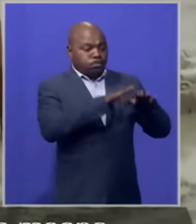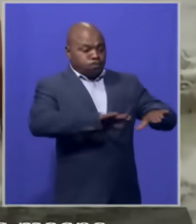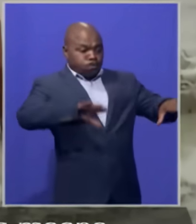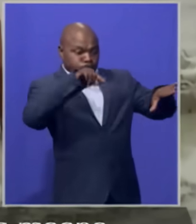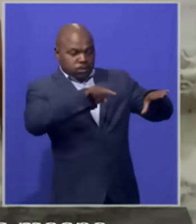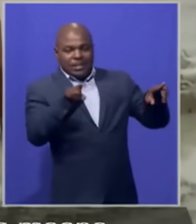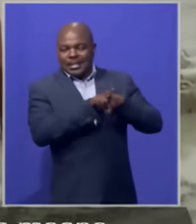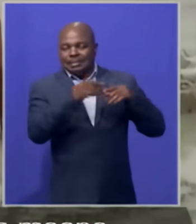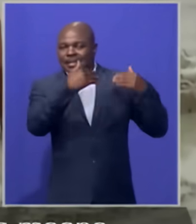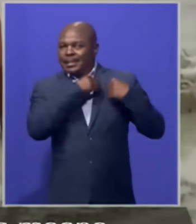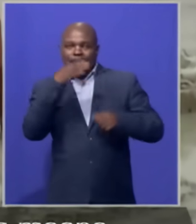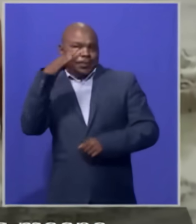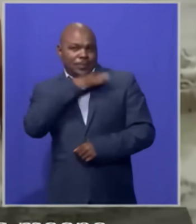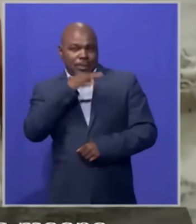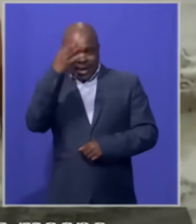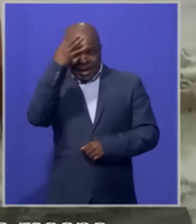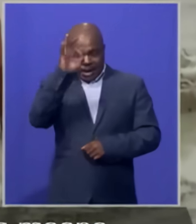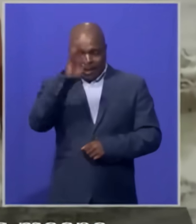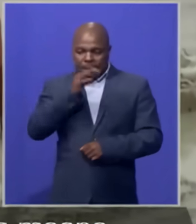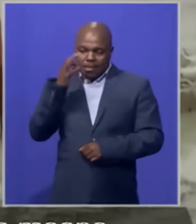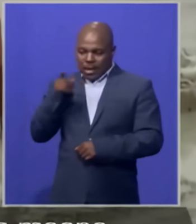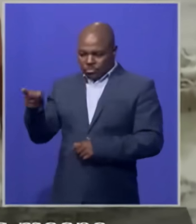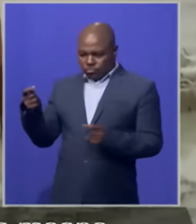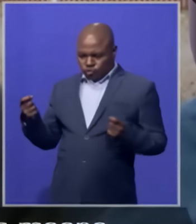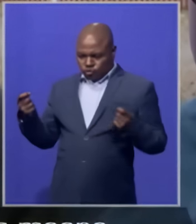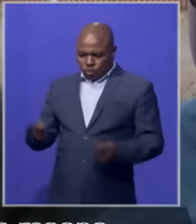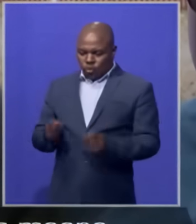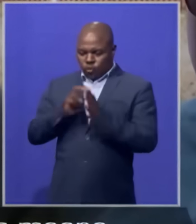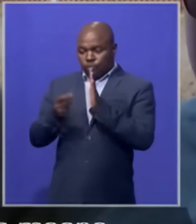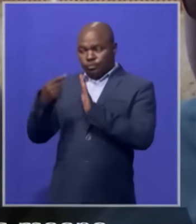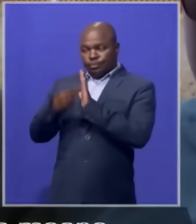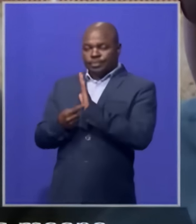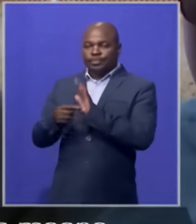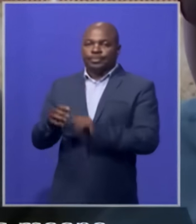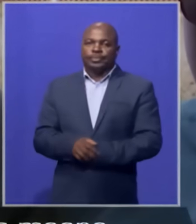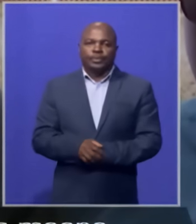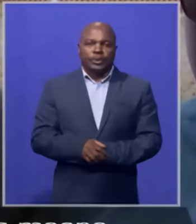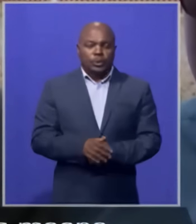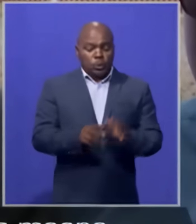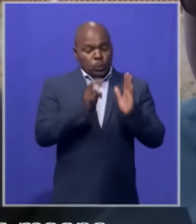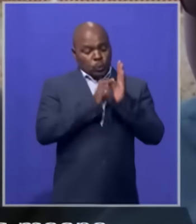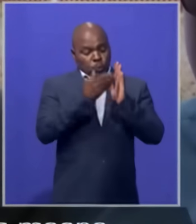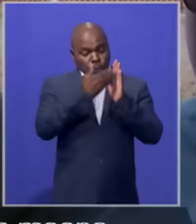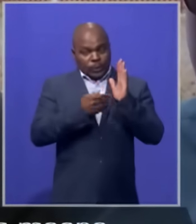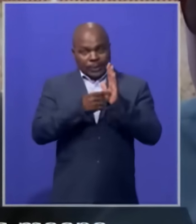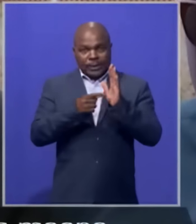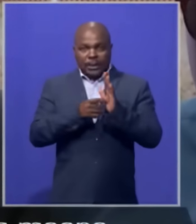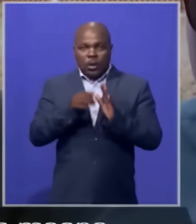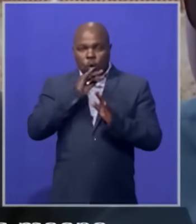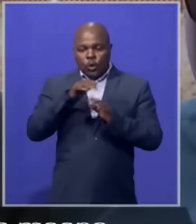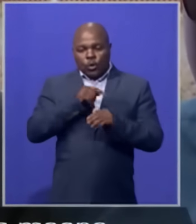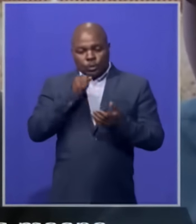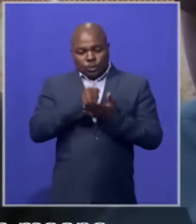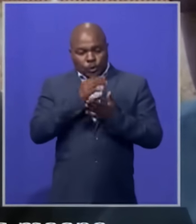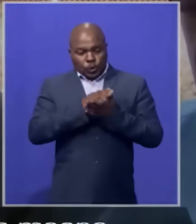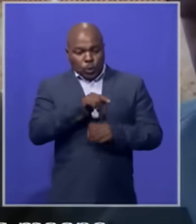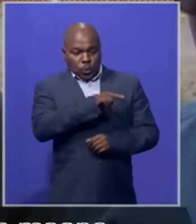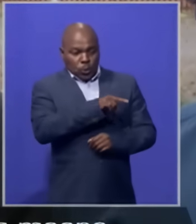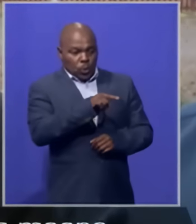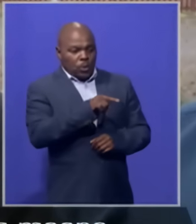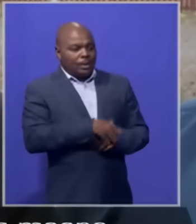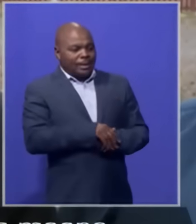o re o beile dipehelo tse matla kgahlano le morafo ona. One of the strange conditions, don't use compartment 2. Structurally is